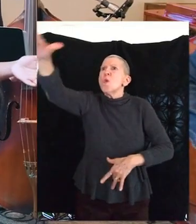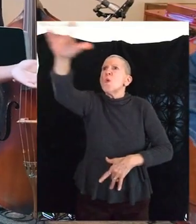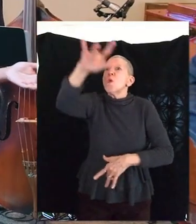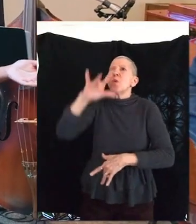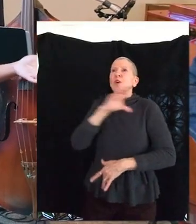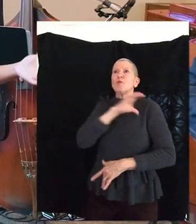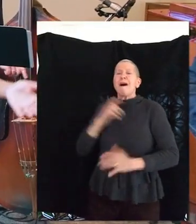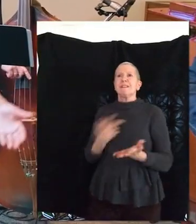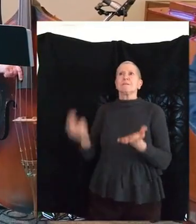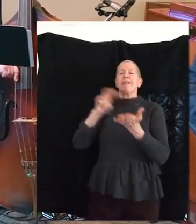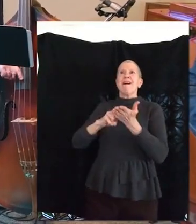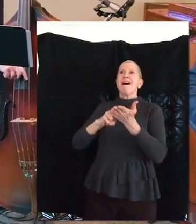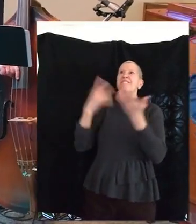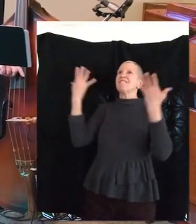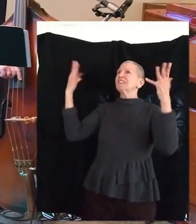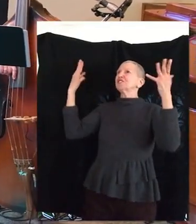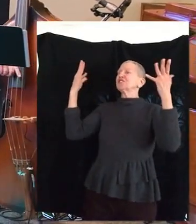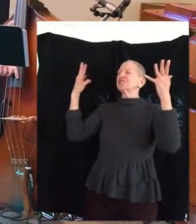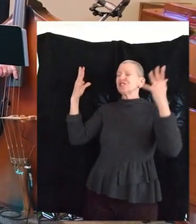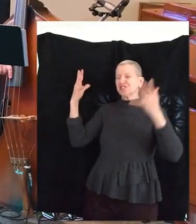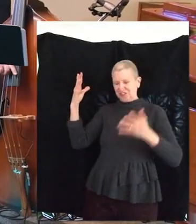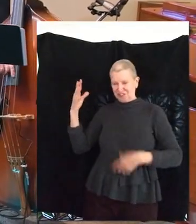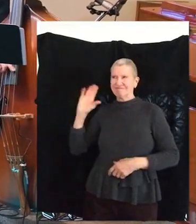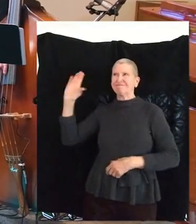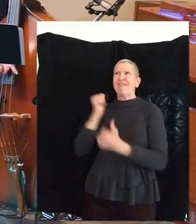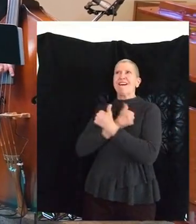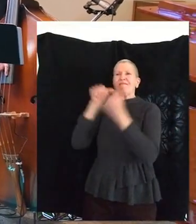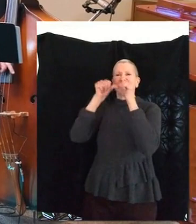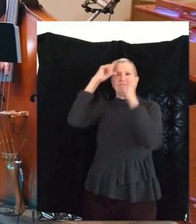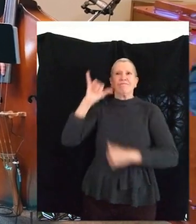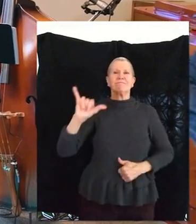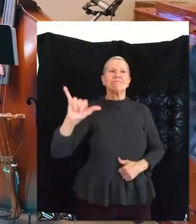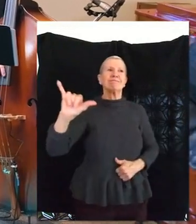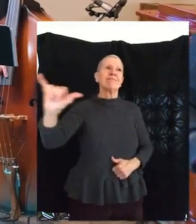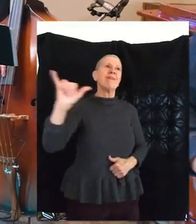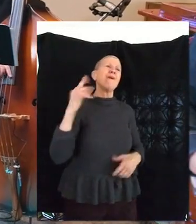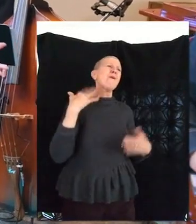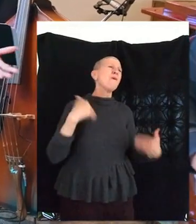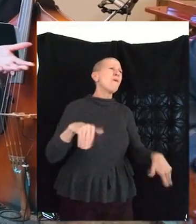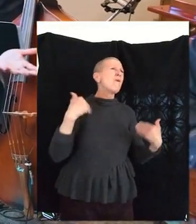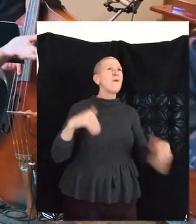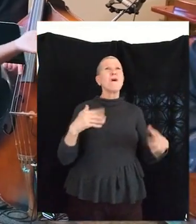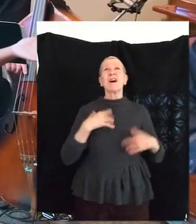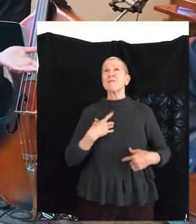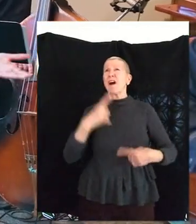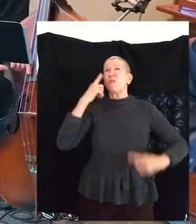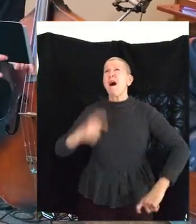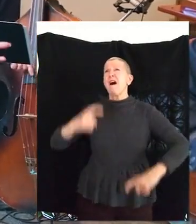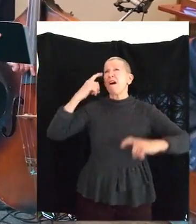is everlasting. Weeping may last for the night, God's love